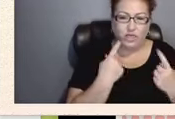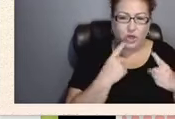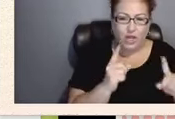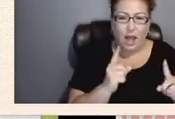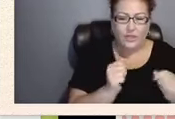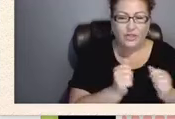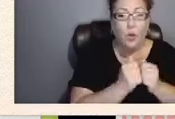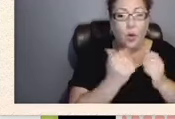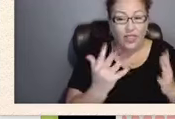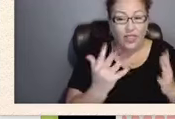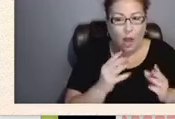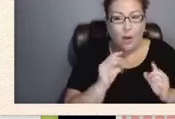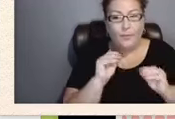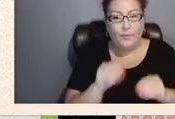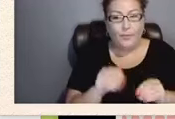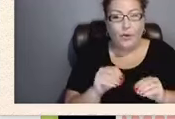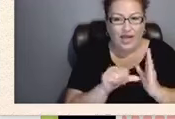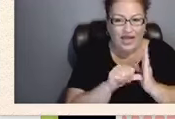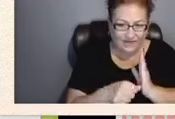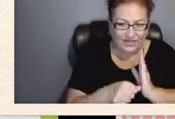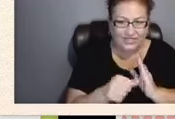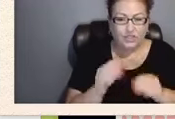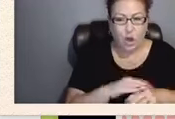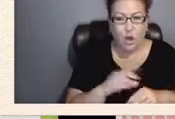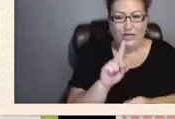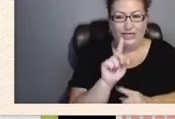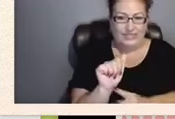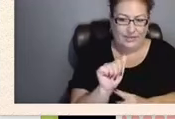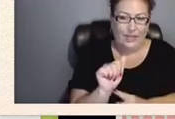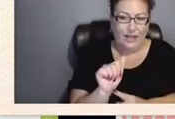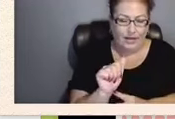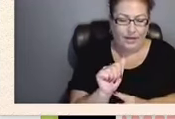the emphasis on disability per se.